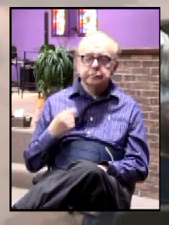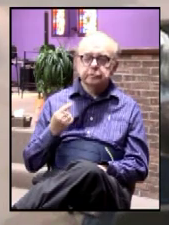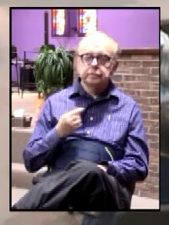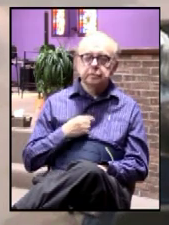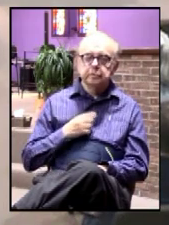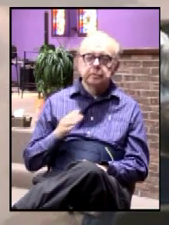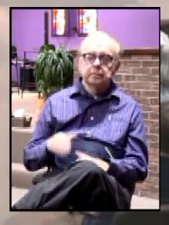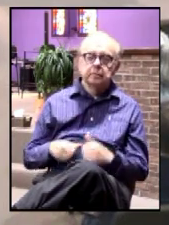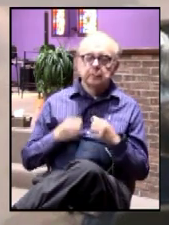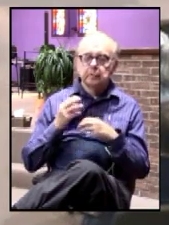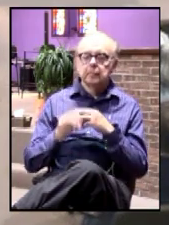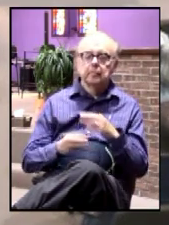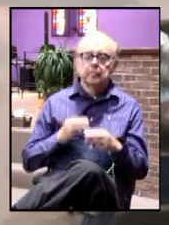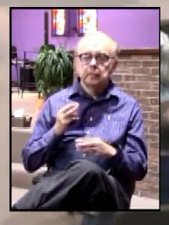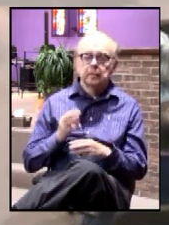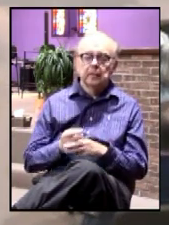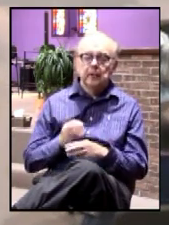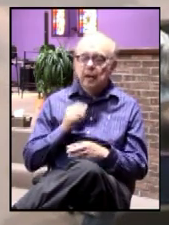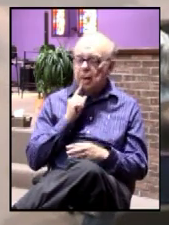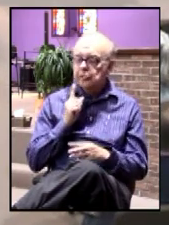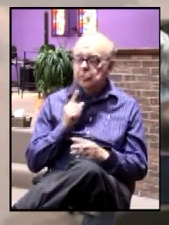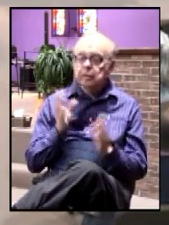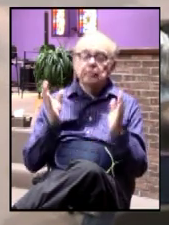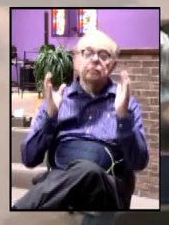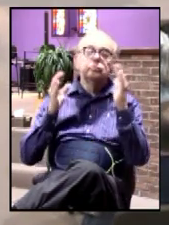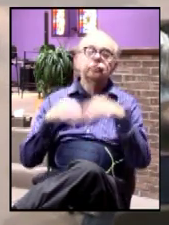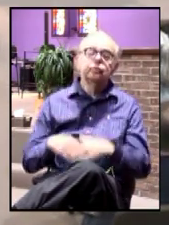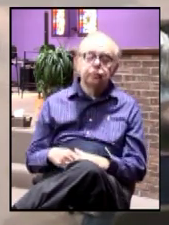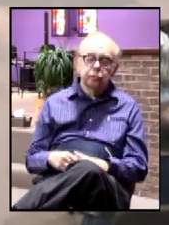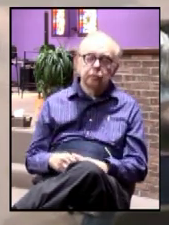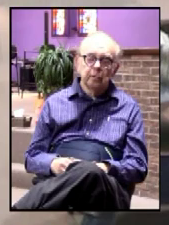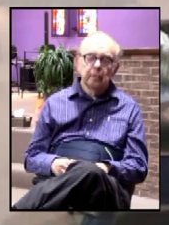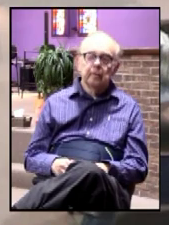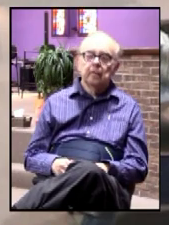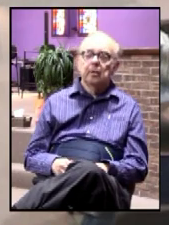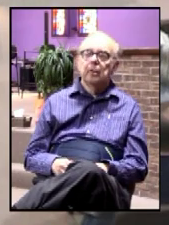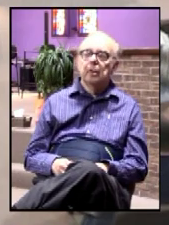Because we are living in a world that is collapsing.